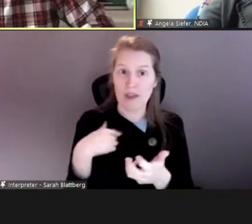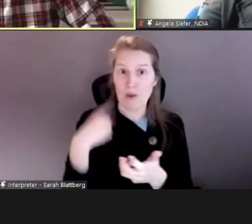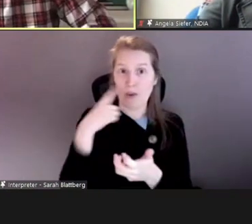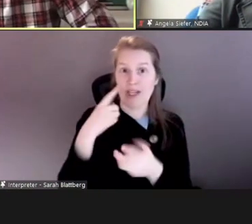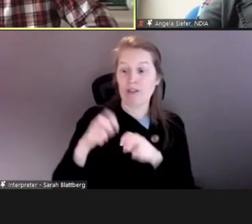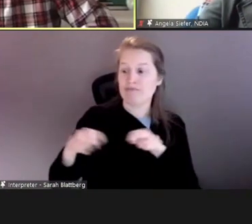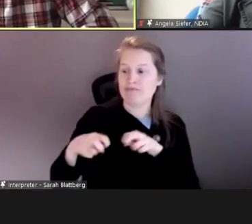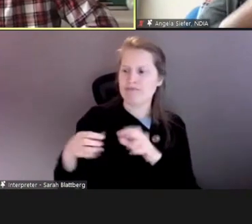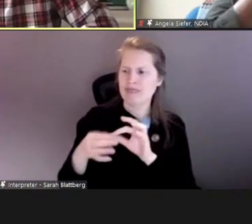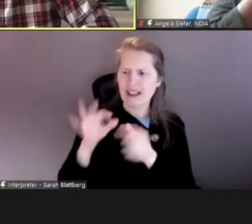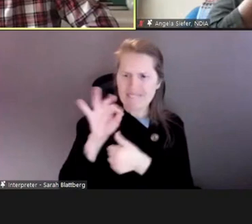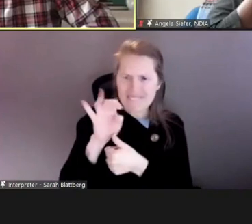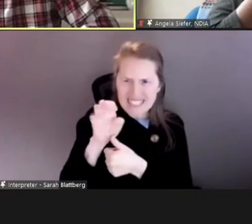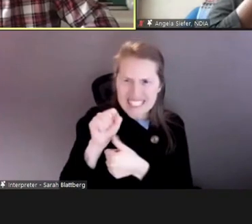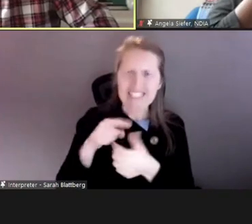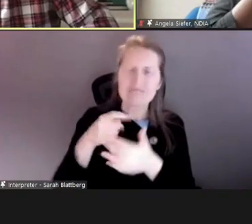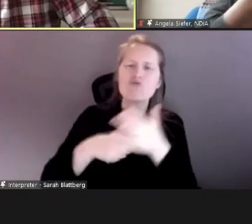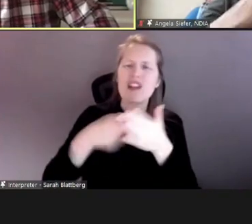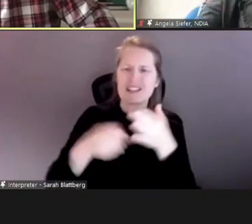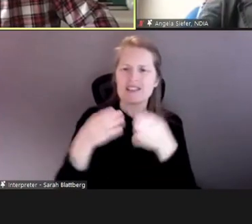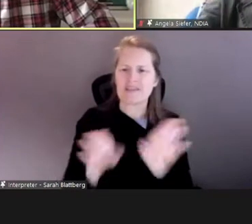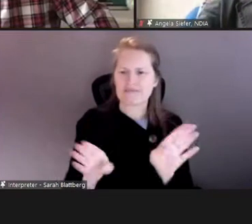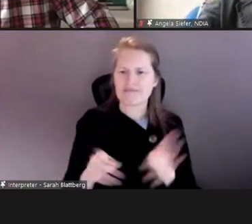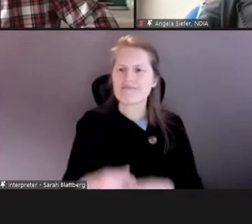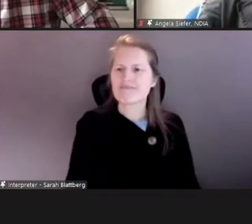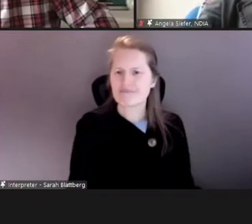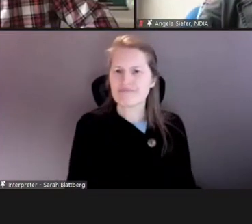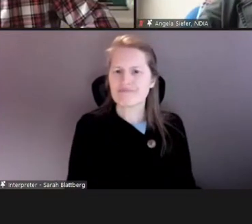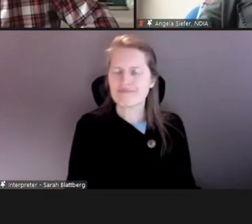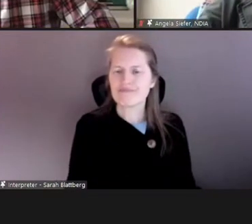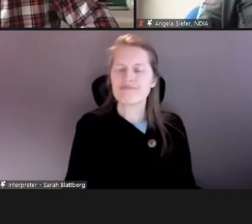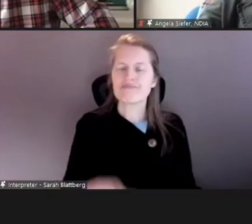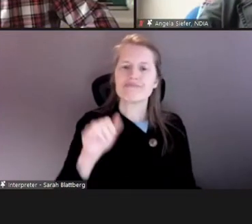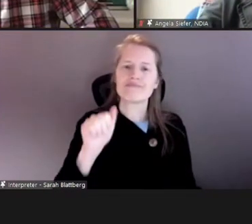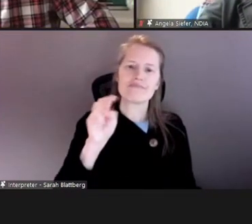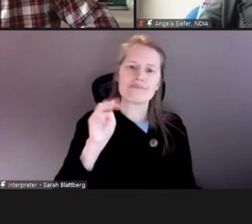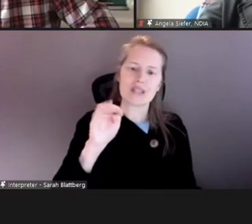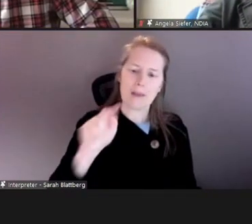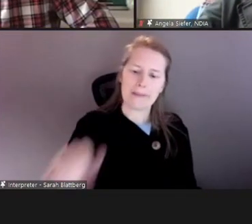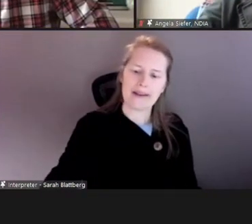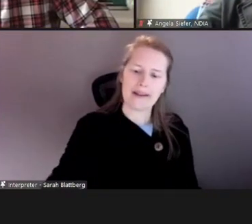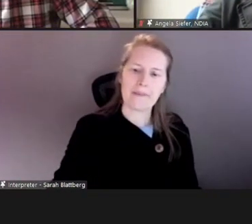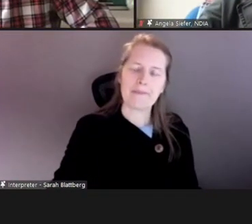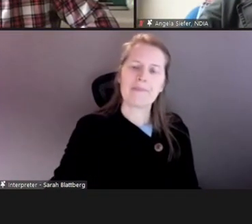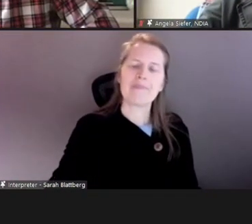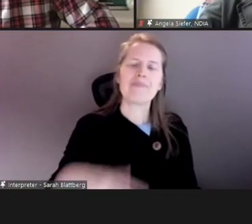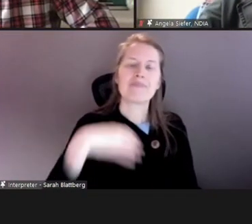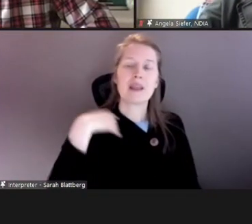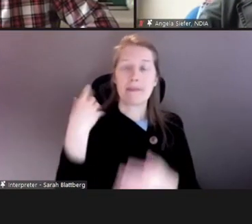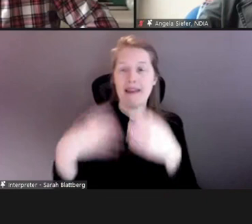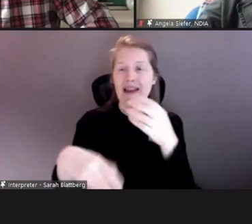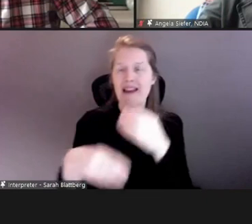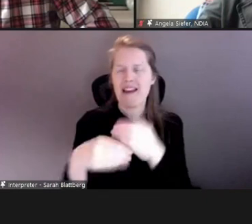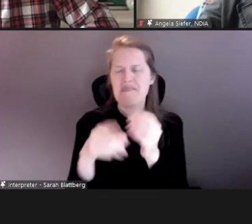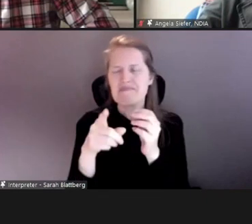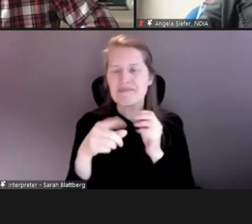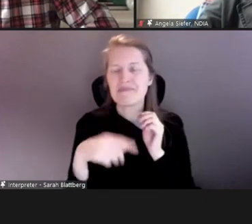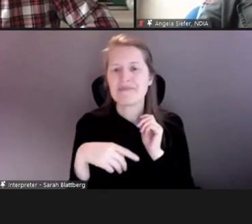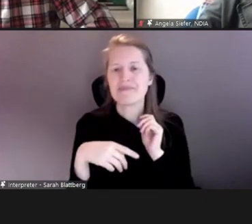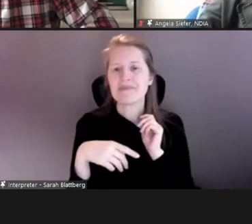around fees and around pricing. Yeah, I would say, I just add that, like, what we heard during